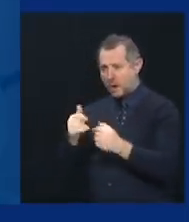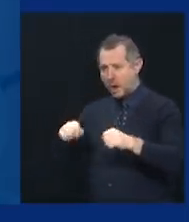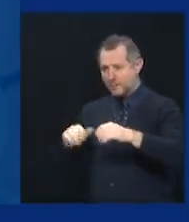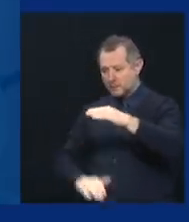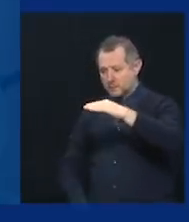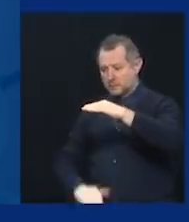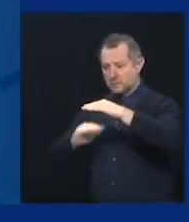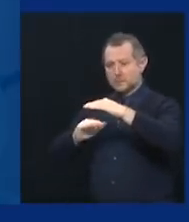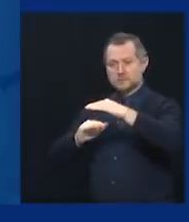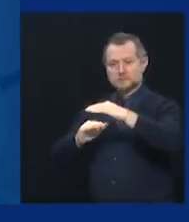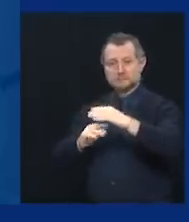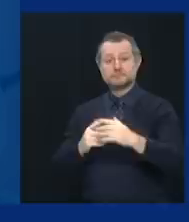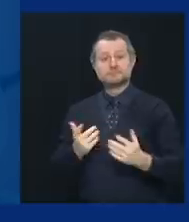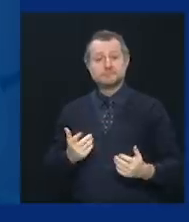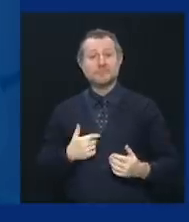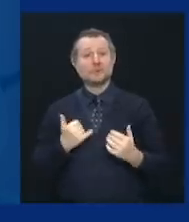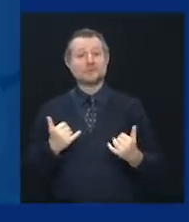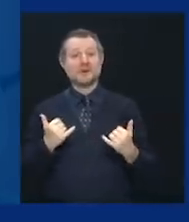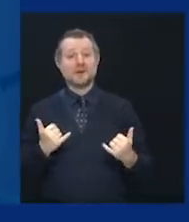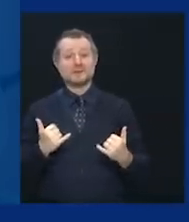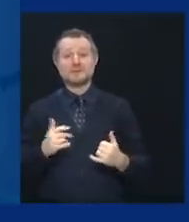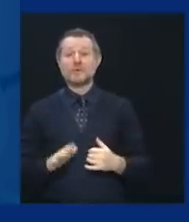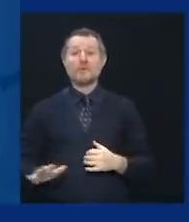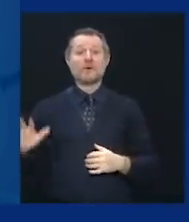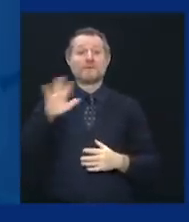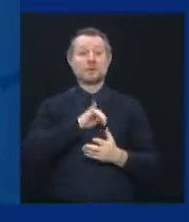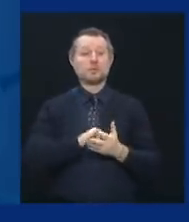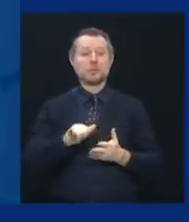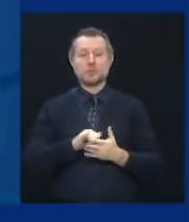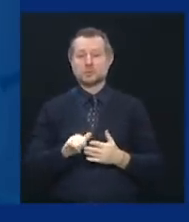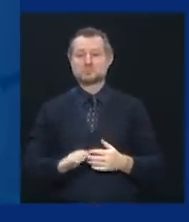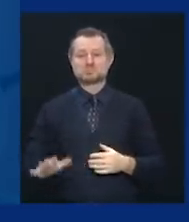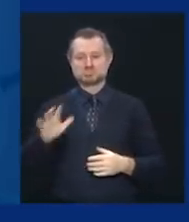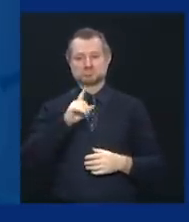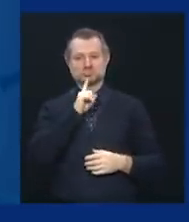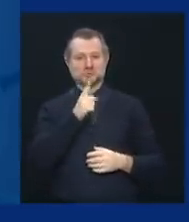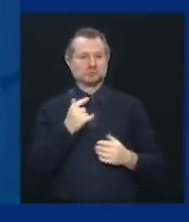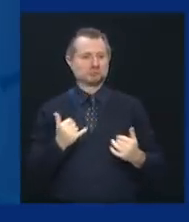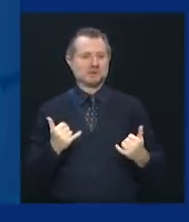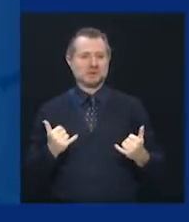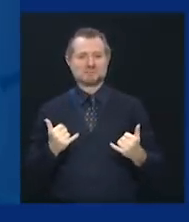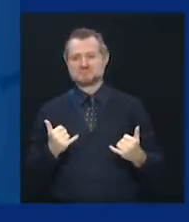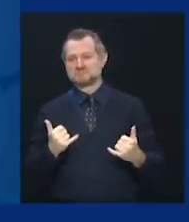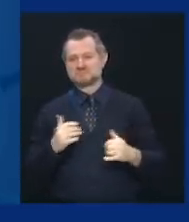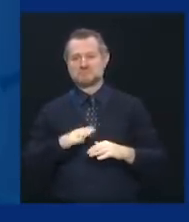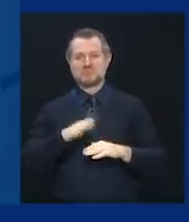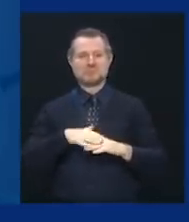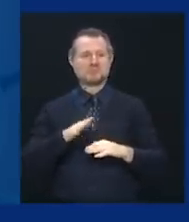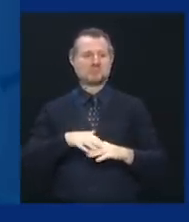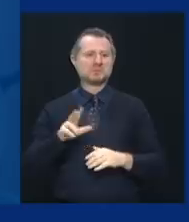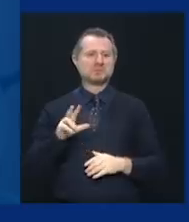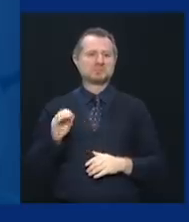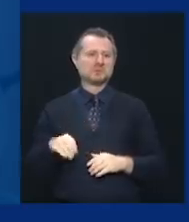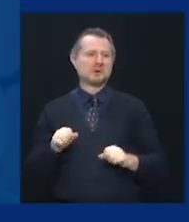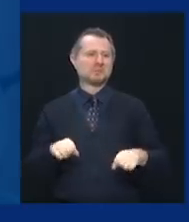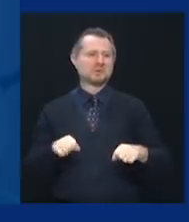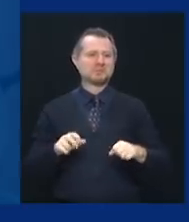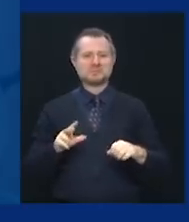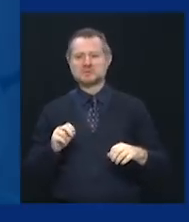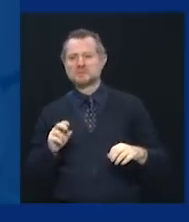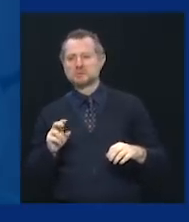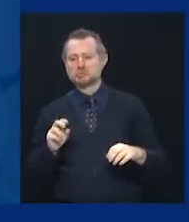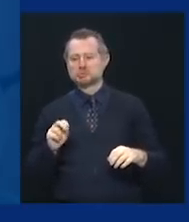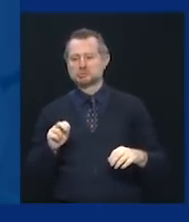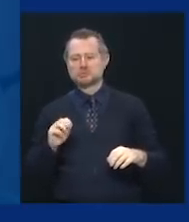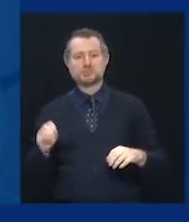no region has less than 30% capacity. If you remember,